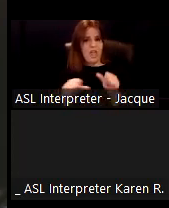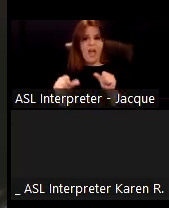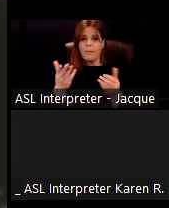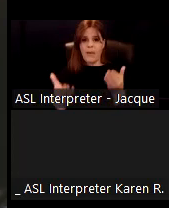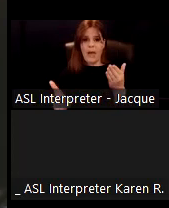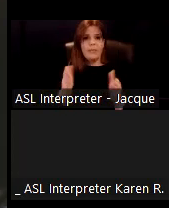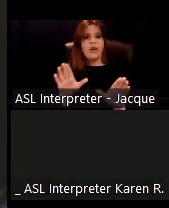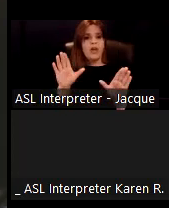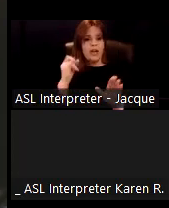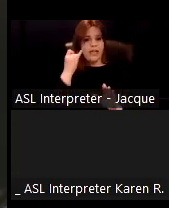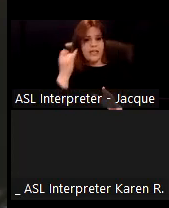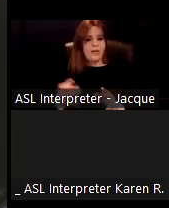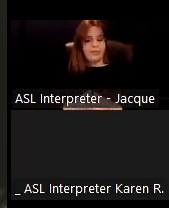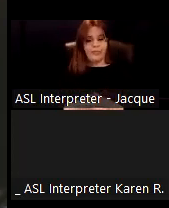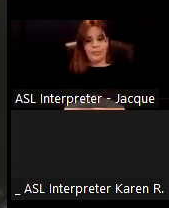idea.